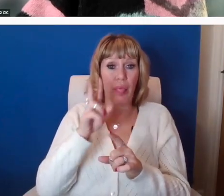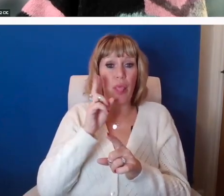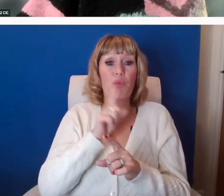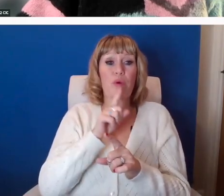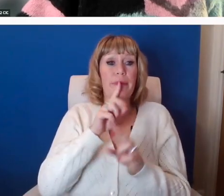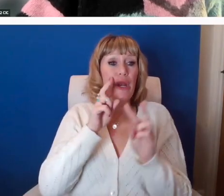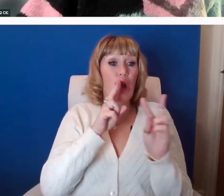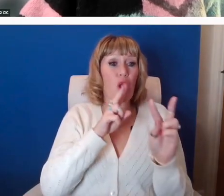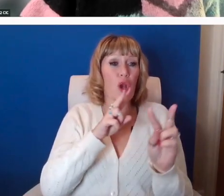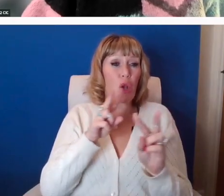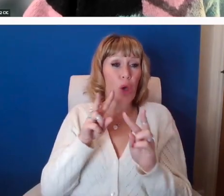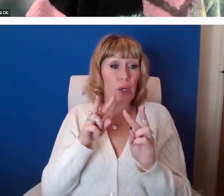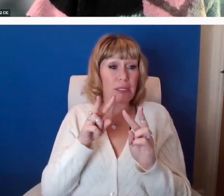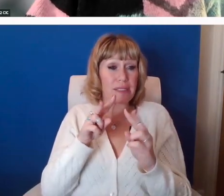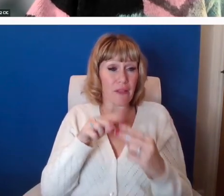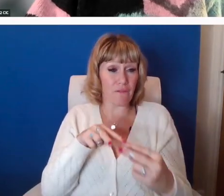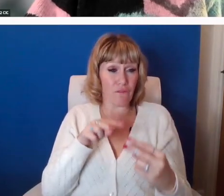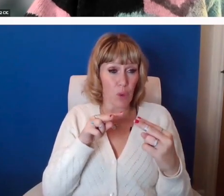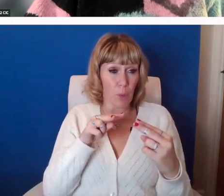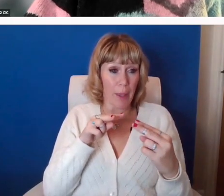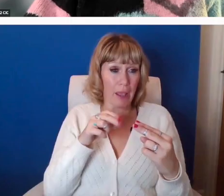with piercing blue eyes.